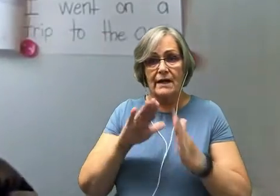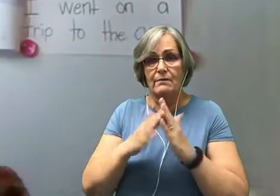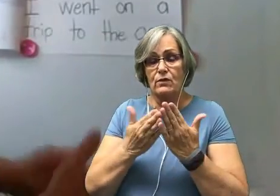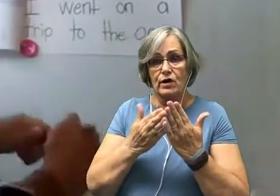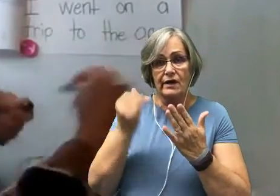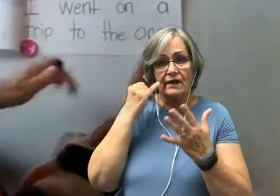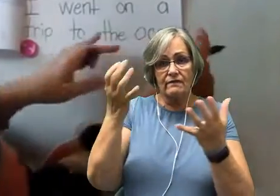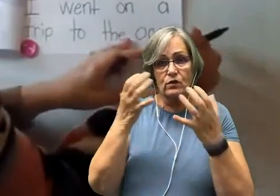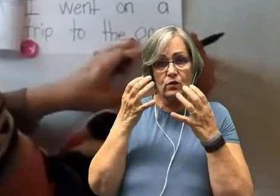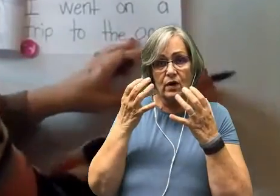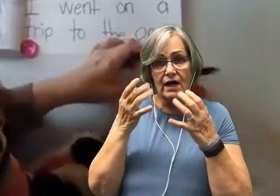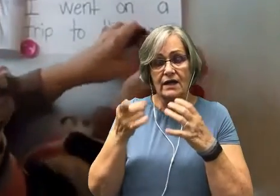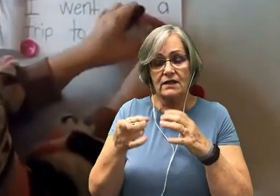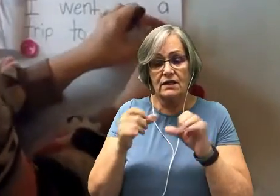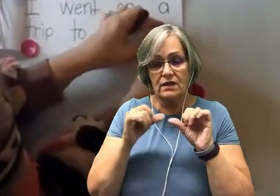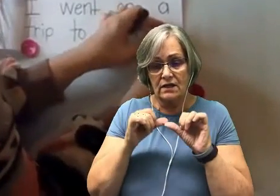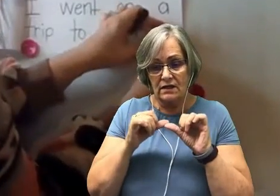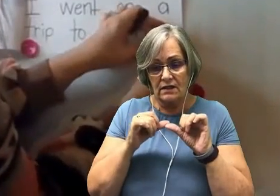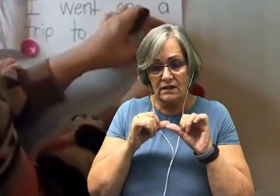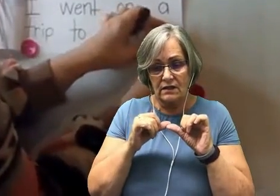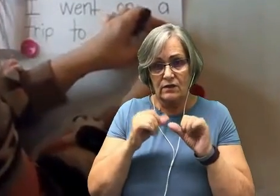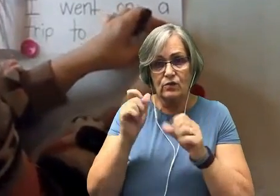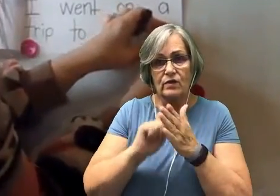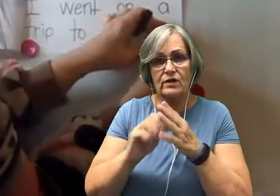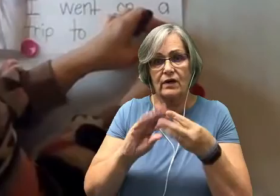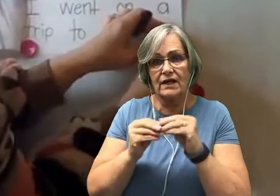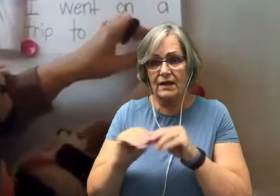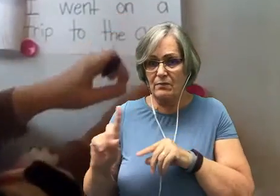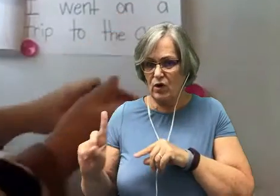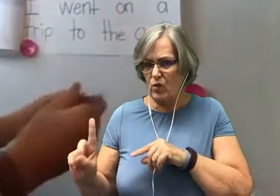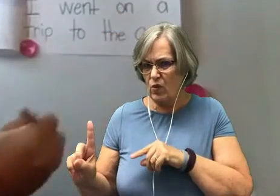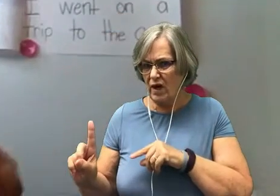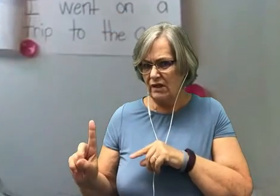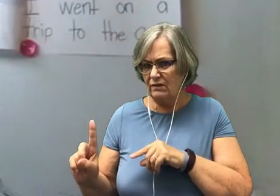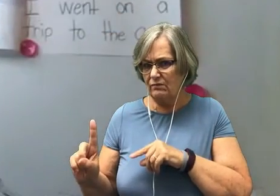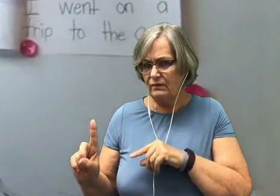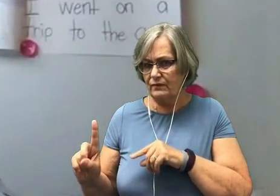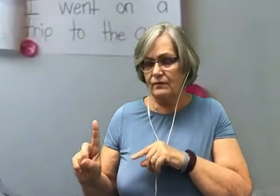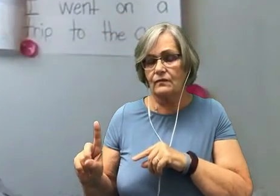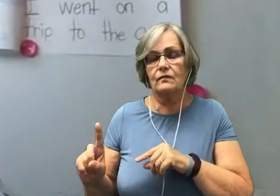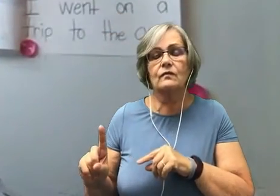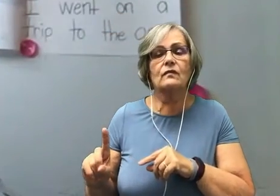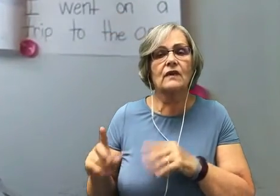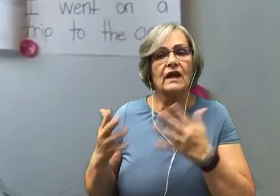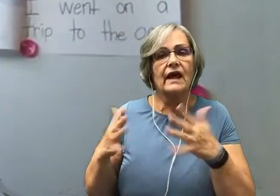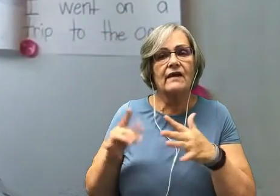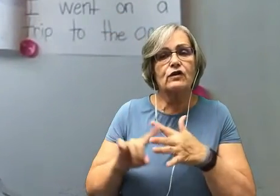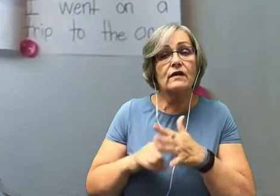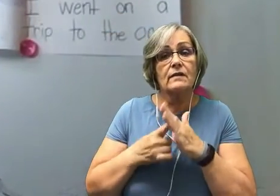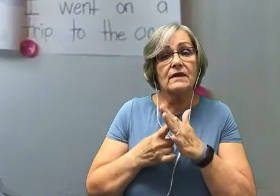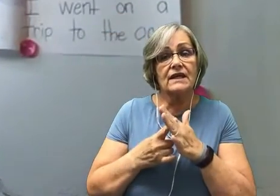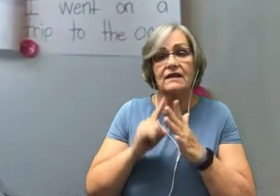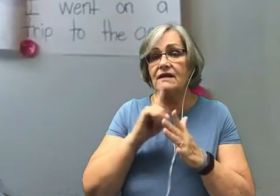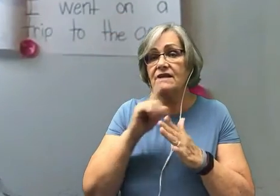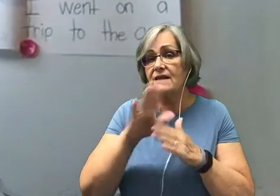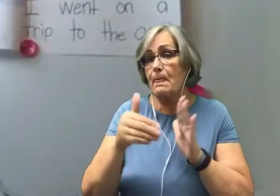my book. If you want to, go ahead and put a number 1 at the bottom of your page. Okay? After